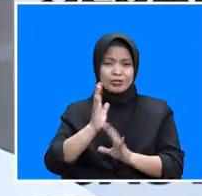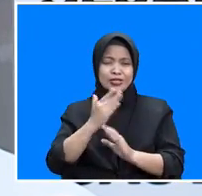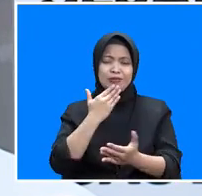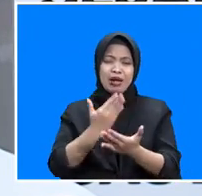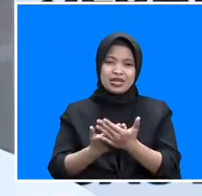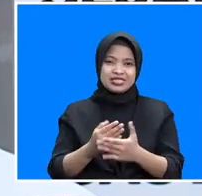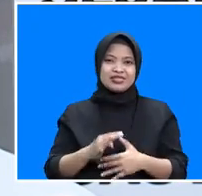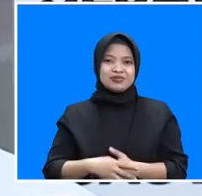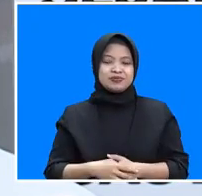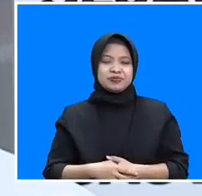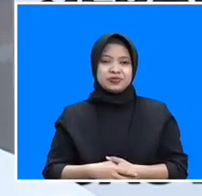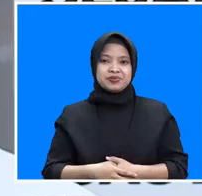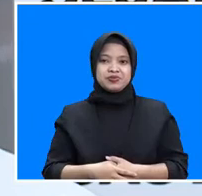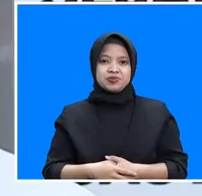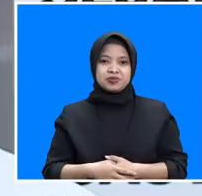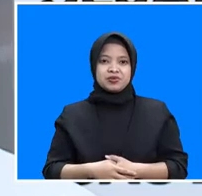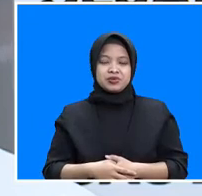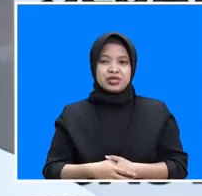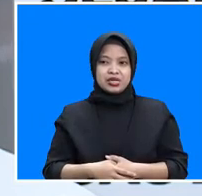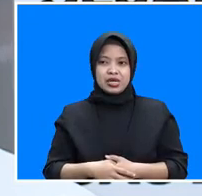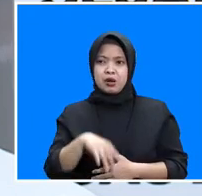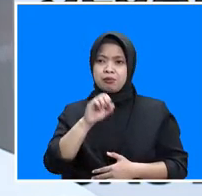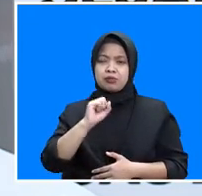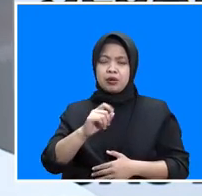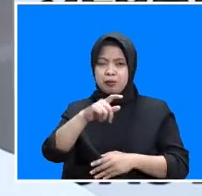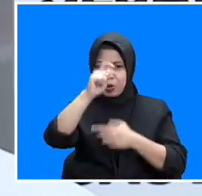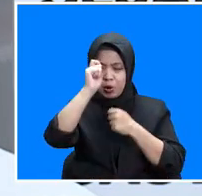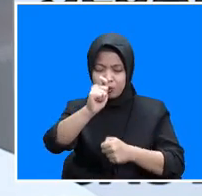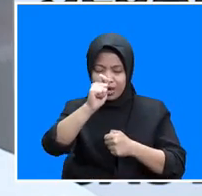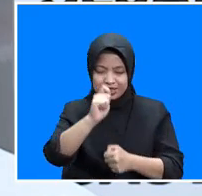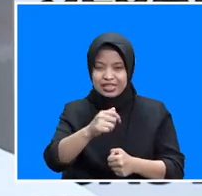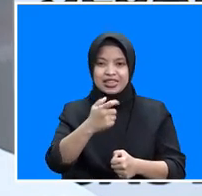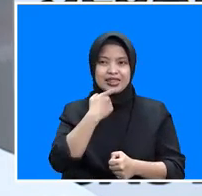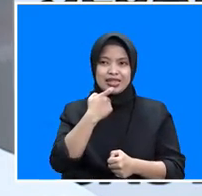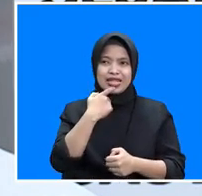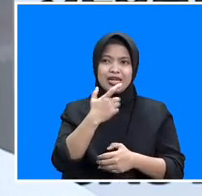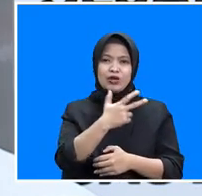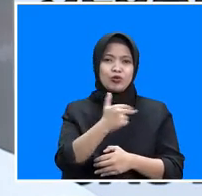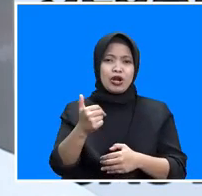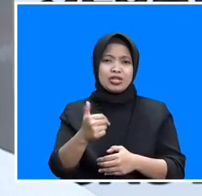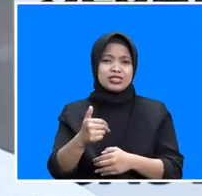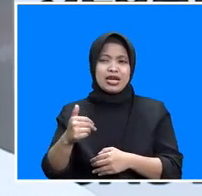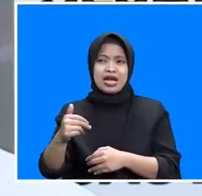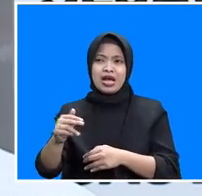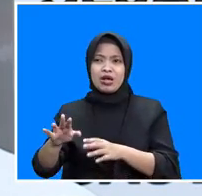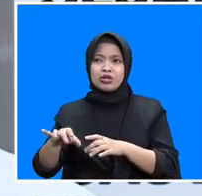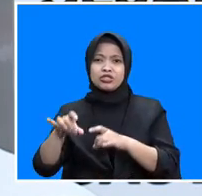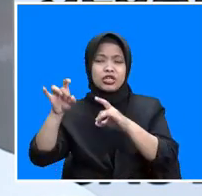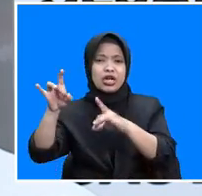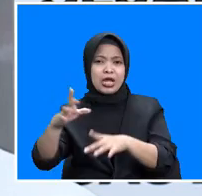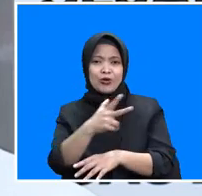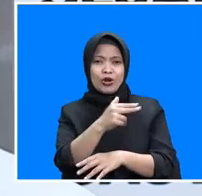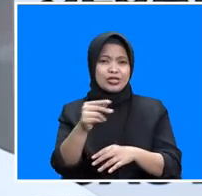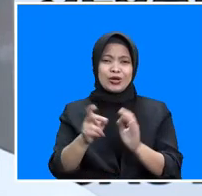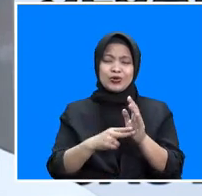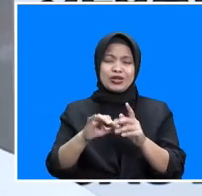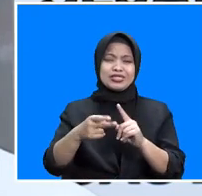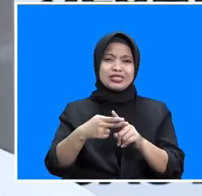to acknowledge the excellent leadership from Indonesia on G20, because I think a lot of these